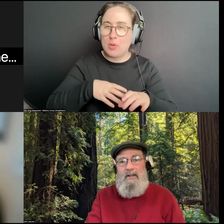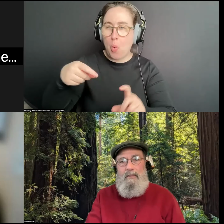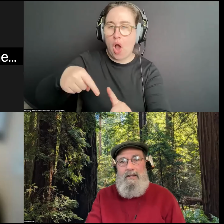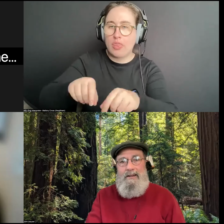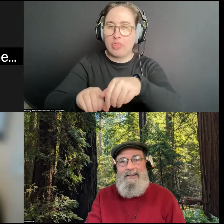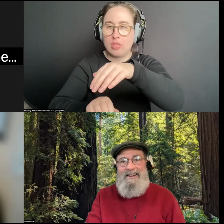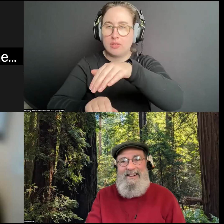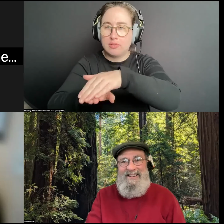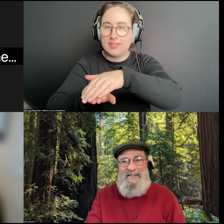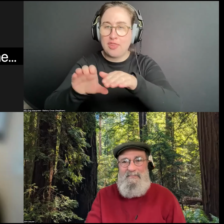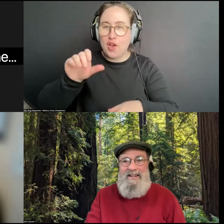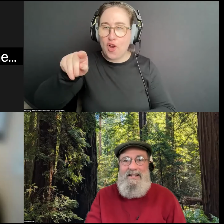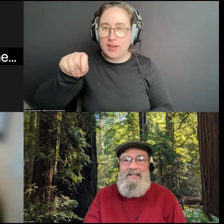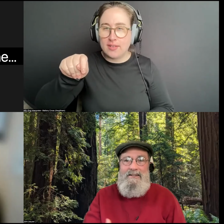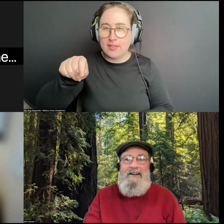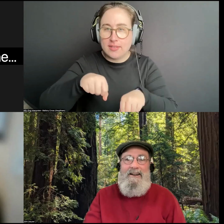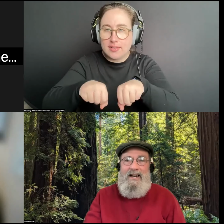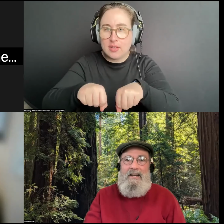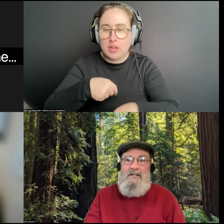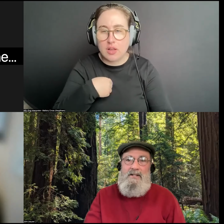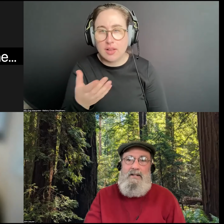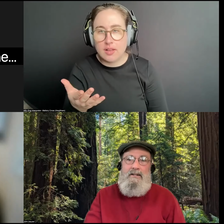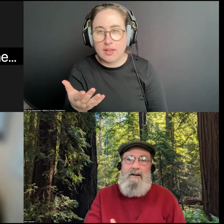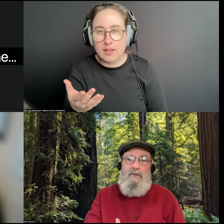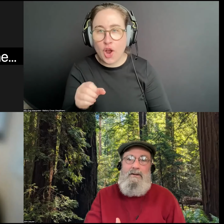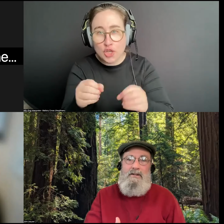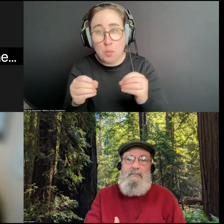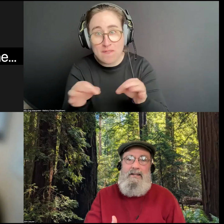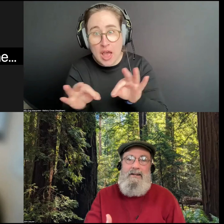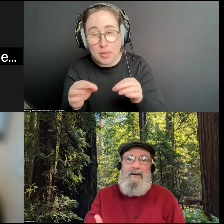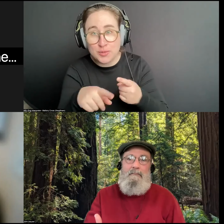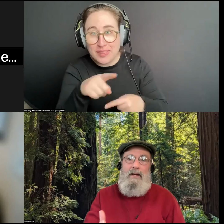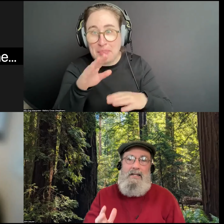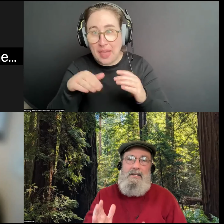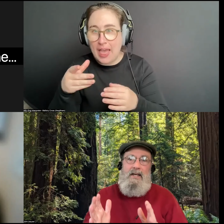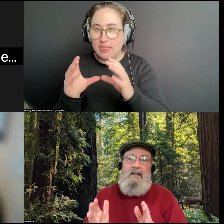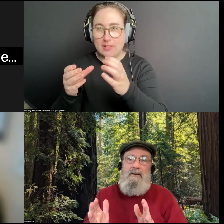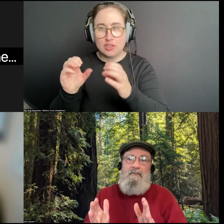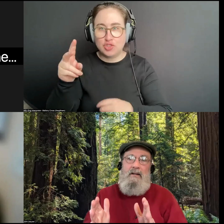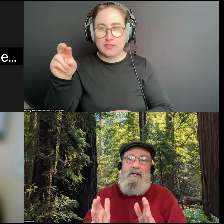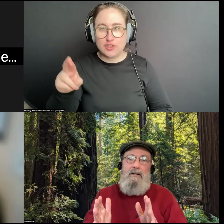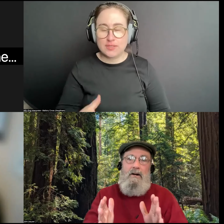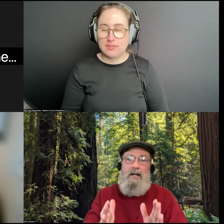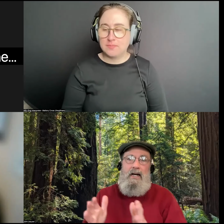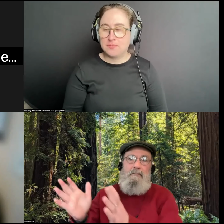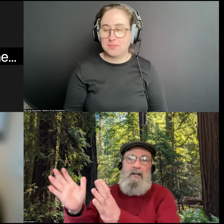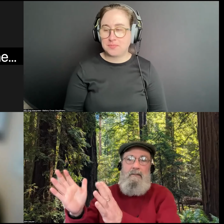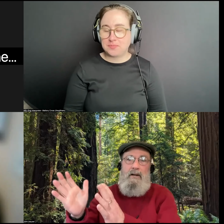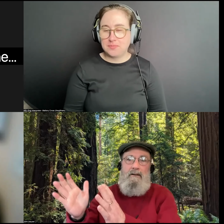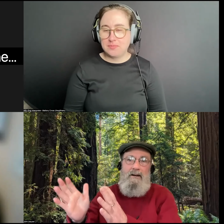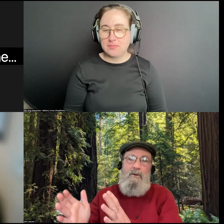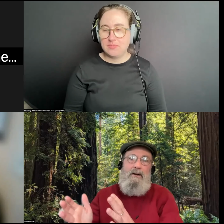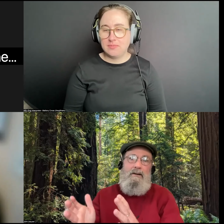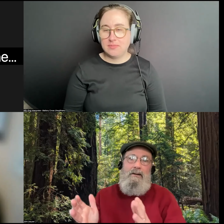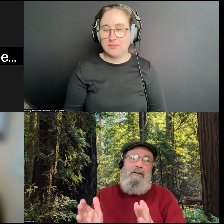they were giving me. The Internet Archive has donated hardware to me as they have gone on to bigger and